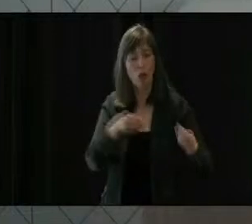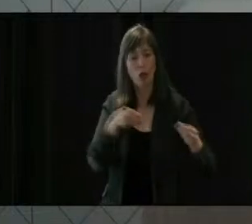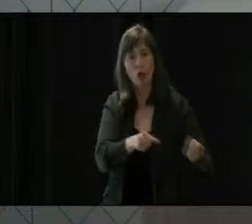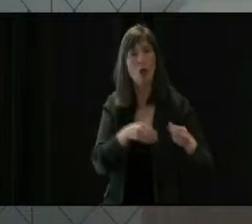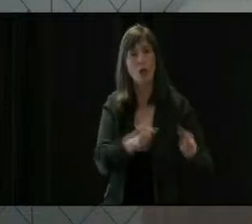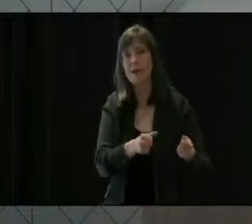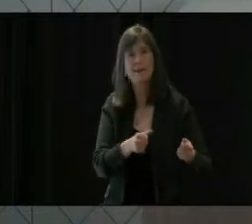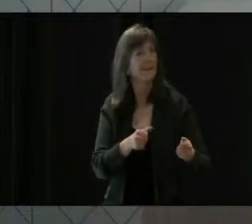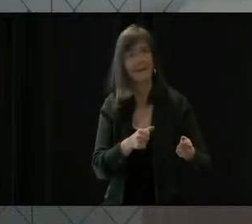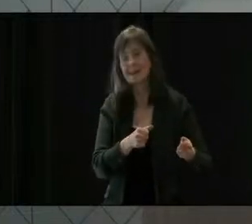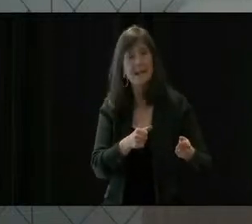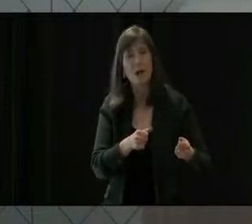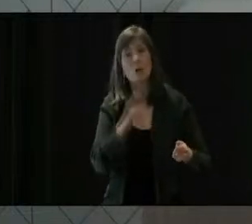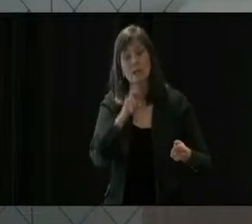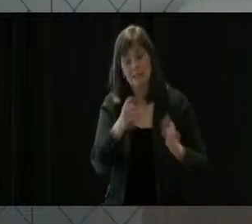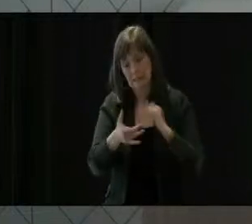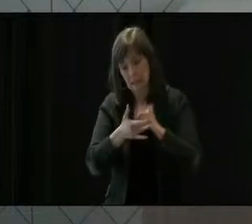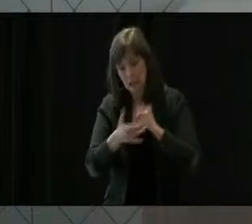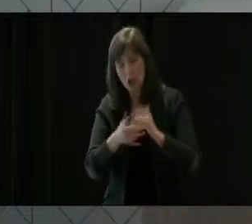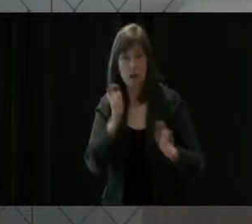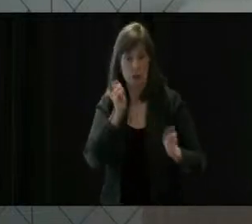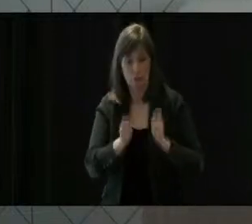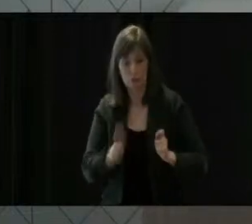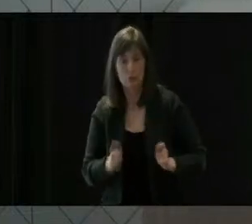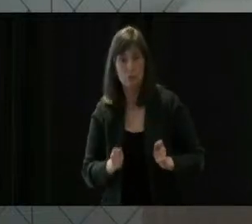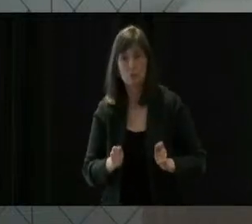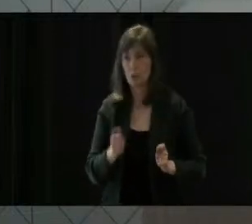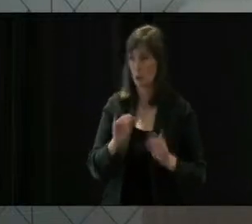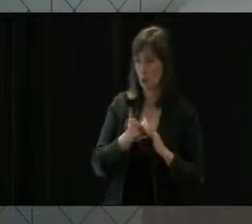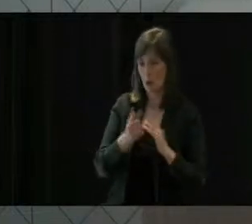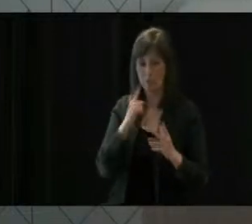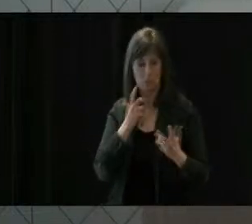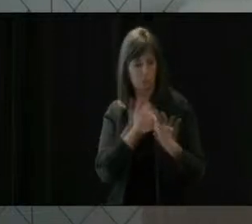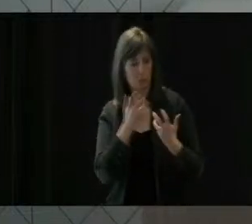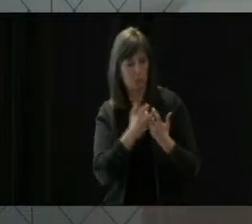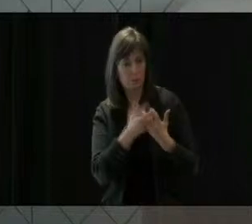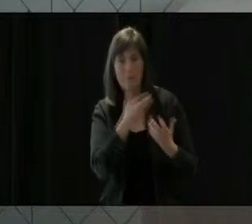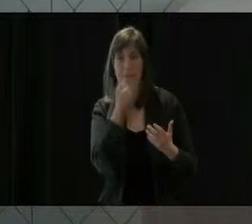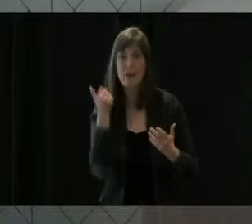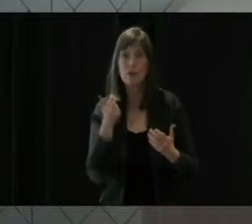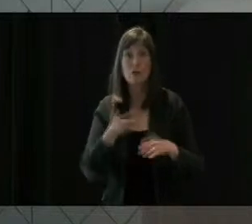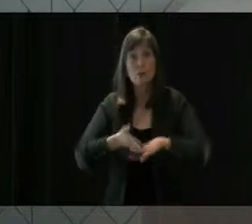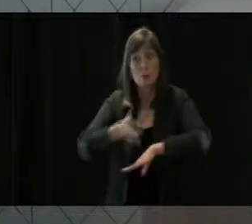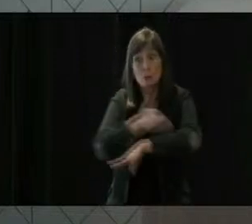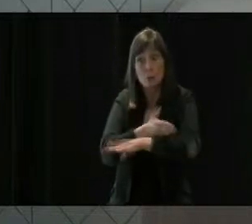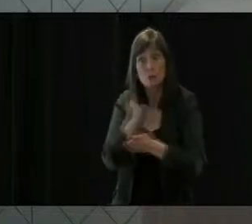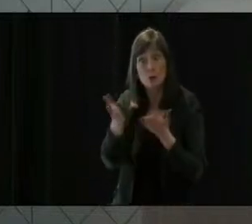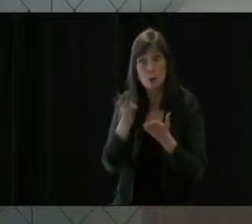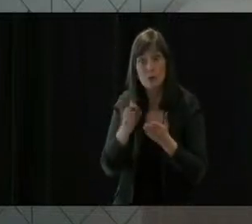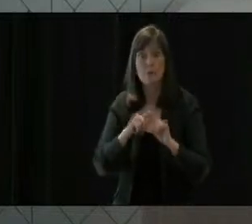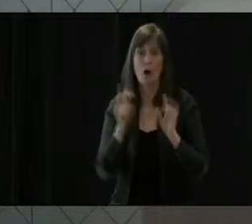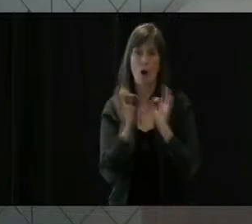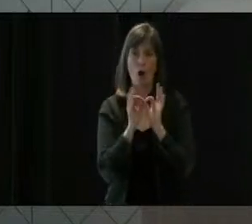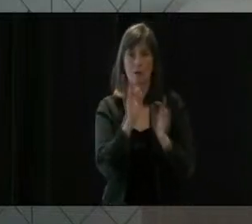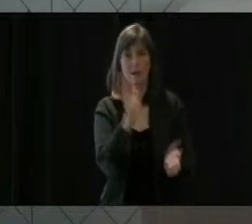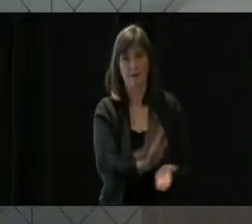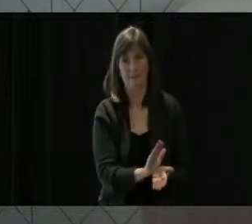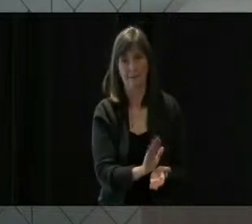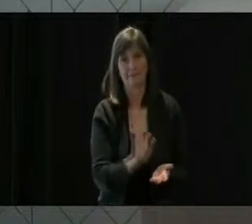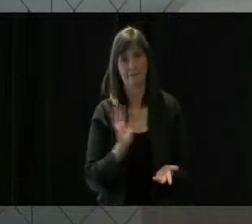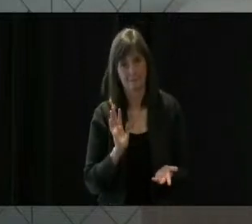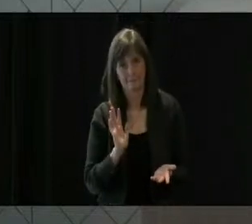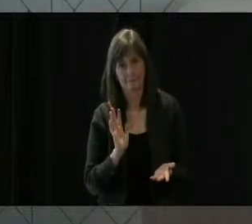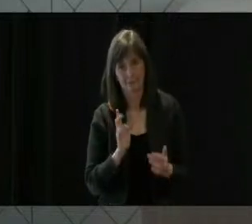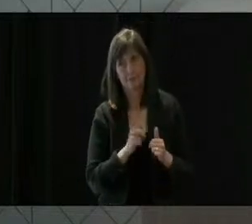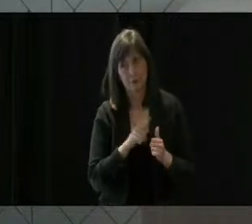adapted faster, if we applied technologies that we already know about, you'd probably get better services and at lower cost. So that's the